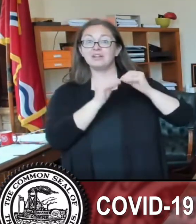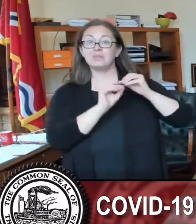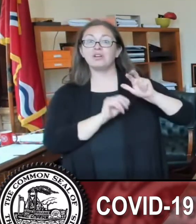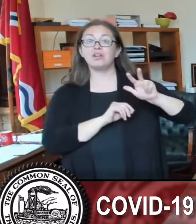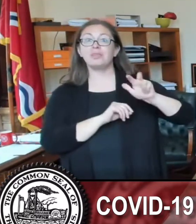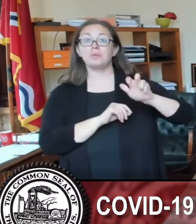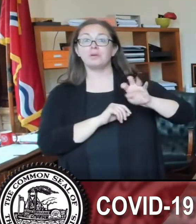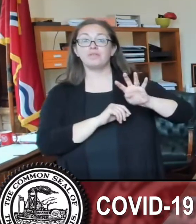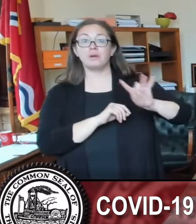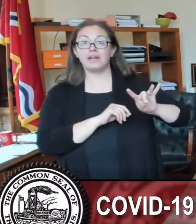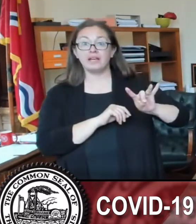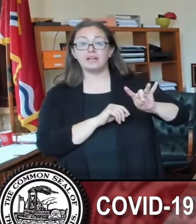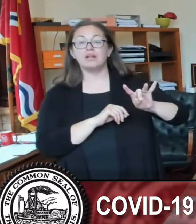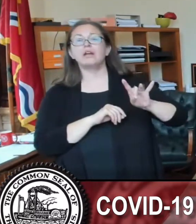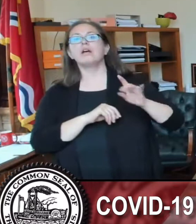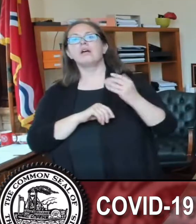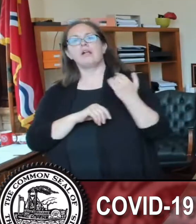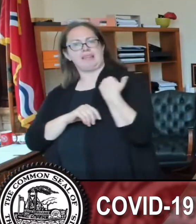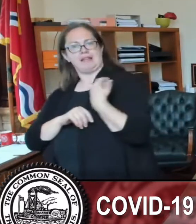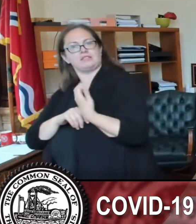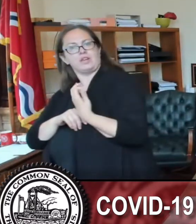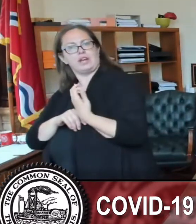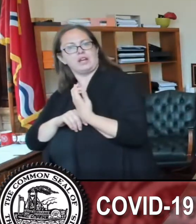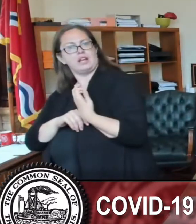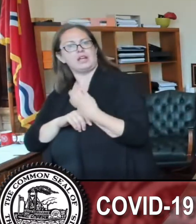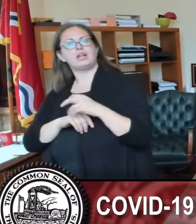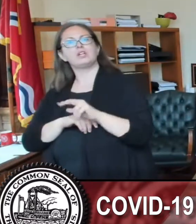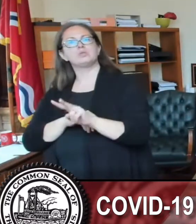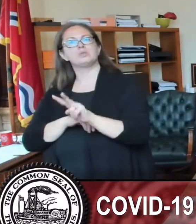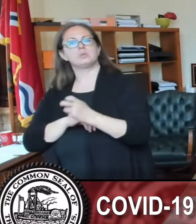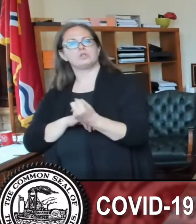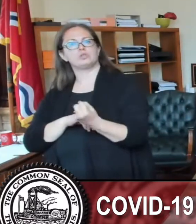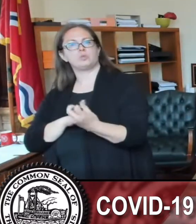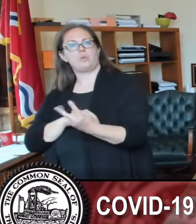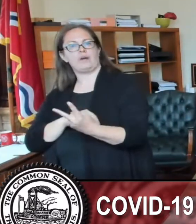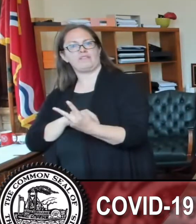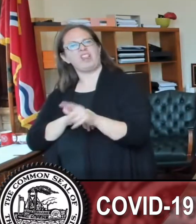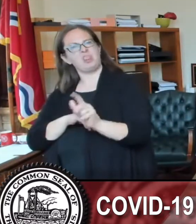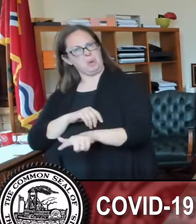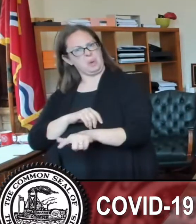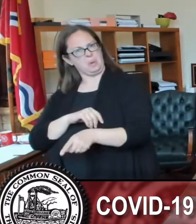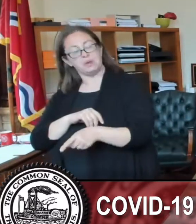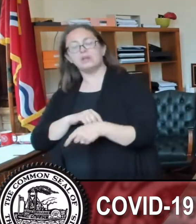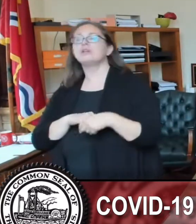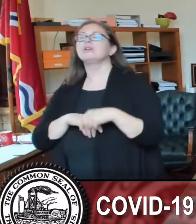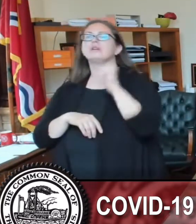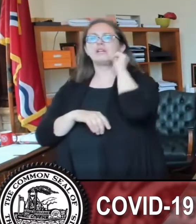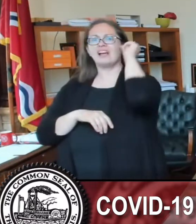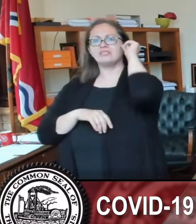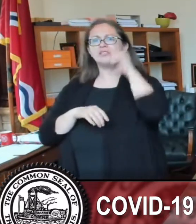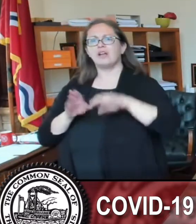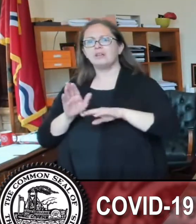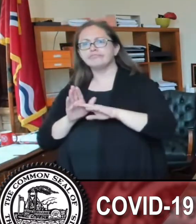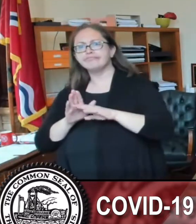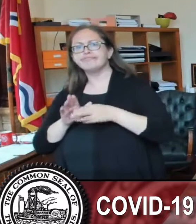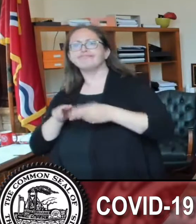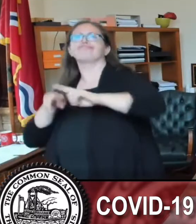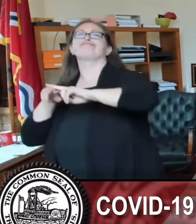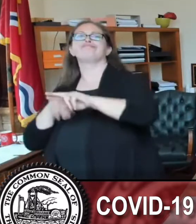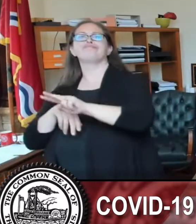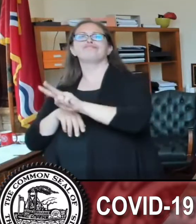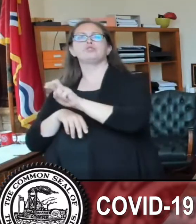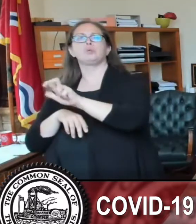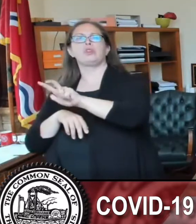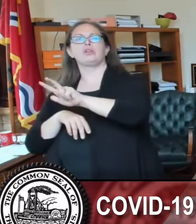348, and the low last Friday was 212. So yesterday, reporting 237.